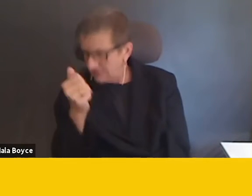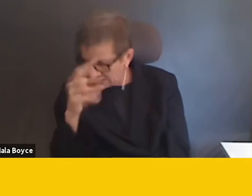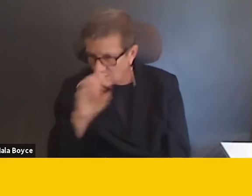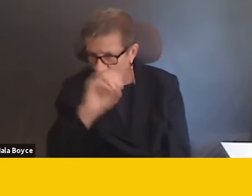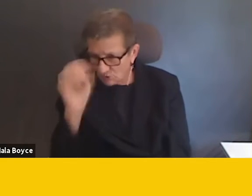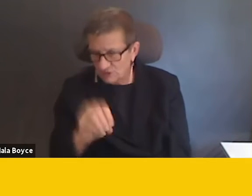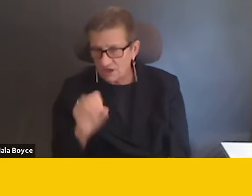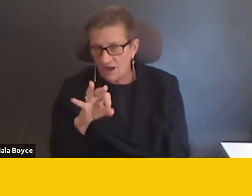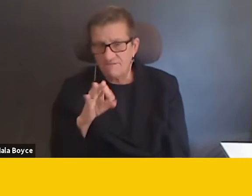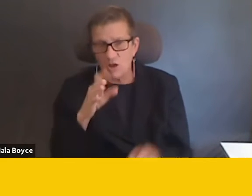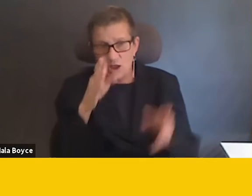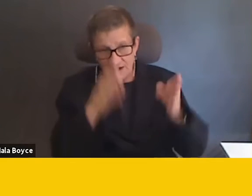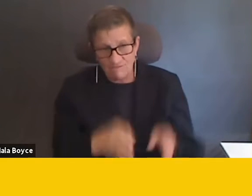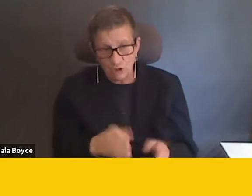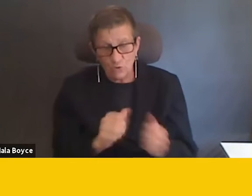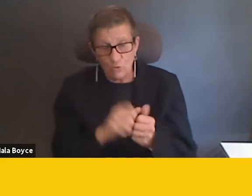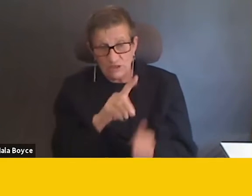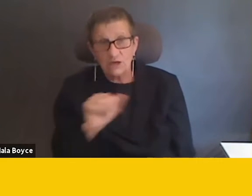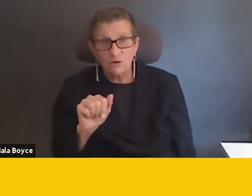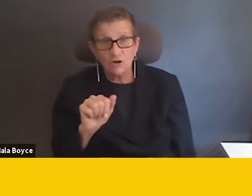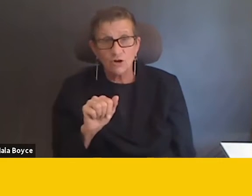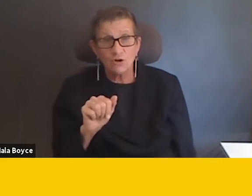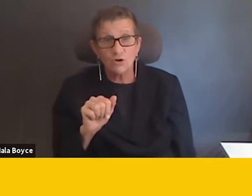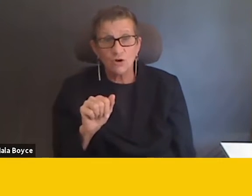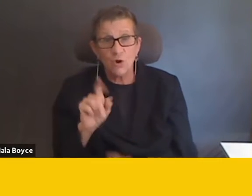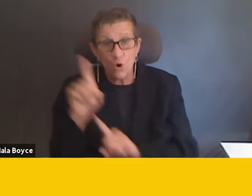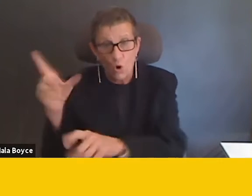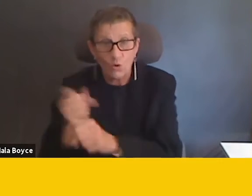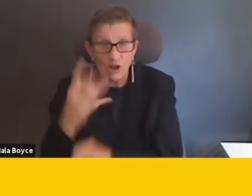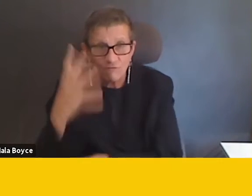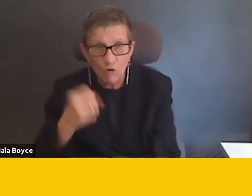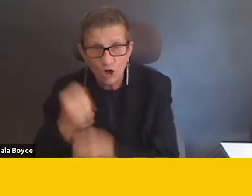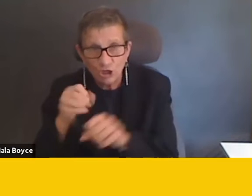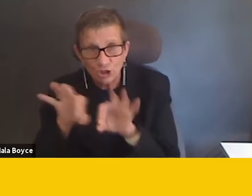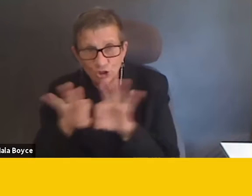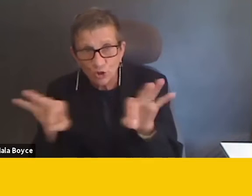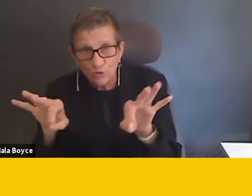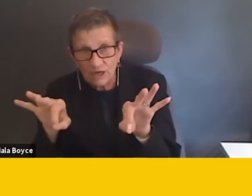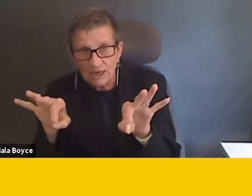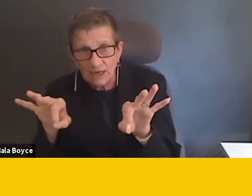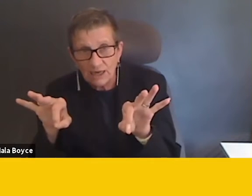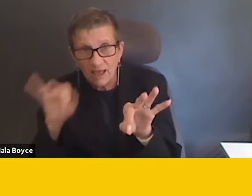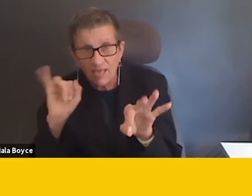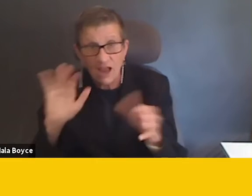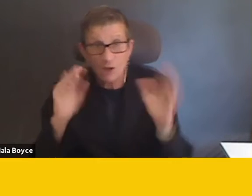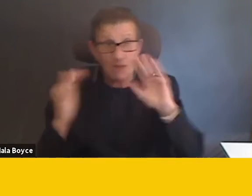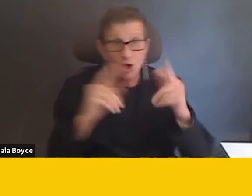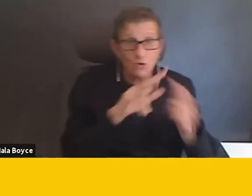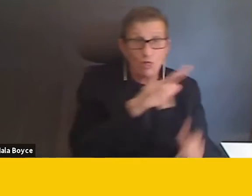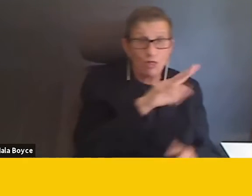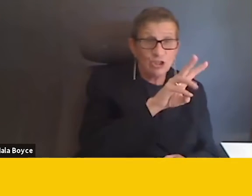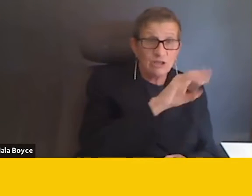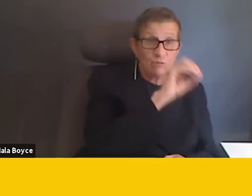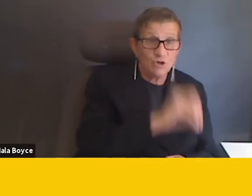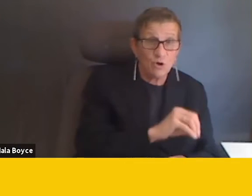of individuals with disability go on to get at least a 4-year degree, and that's compared to 36% of